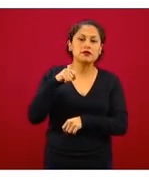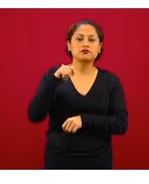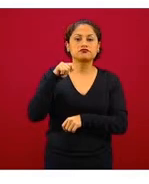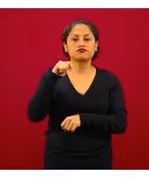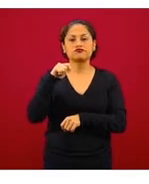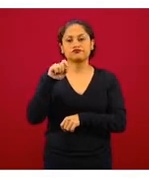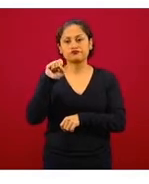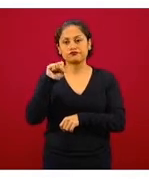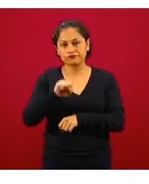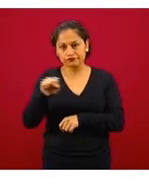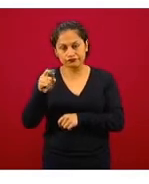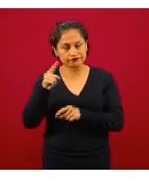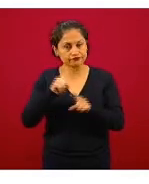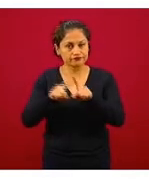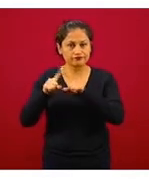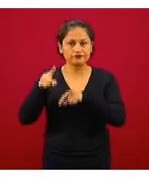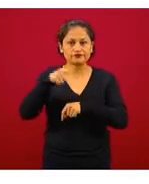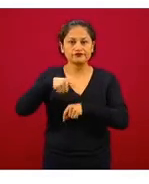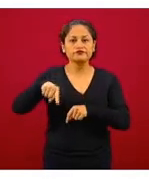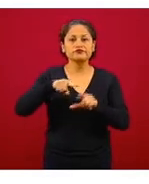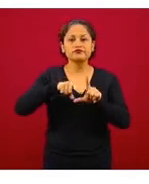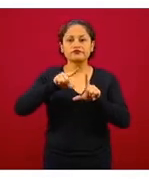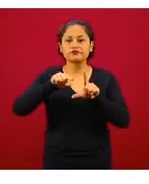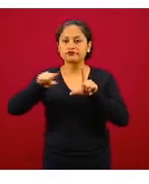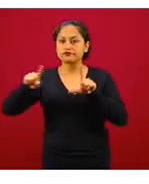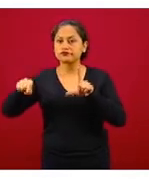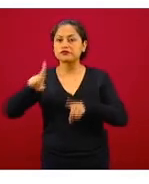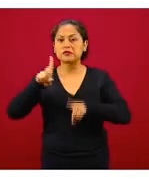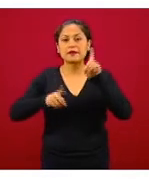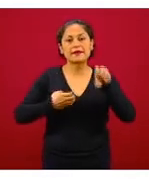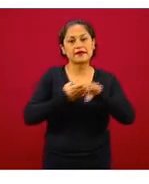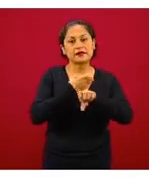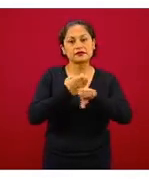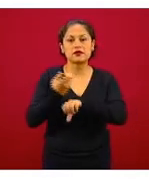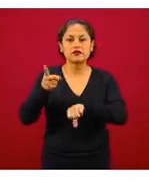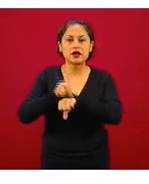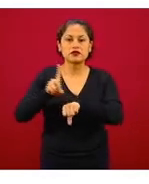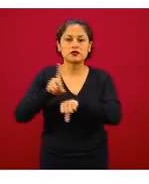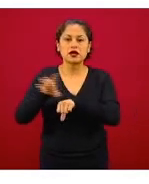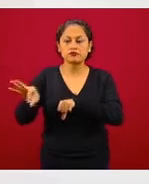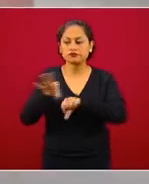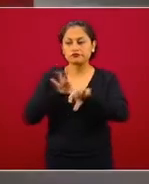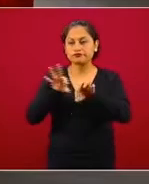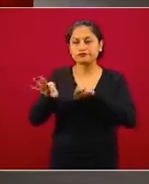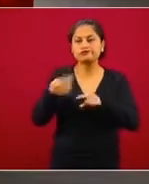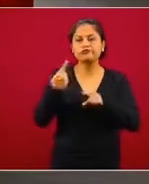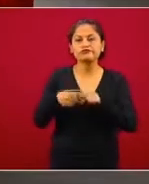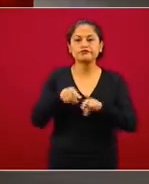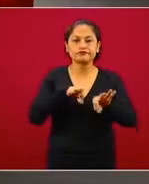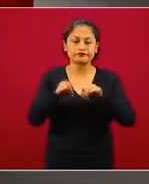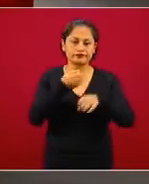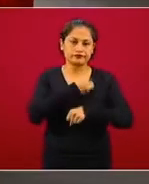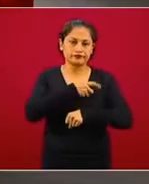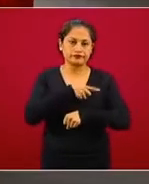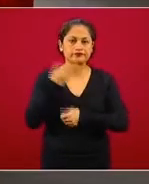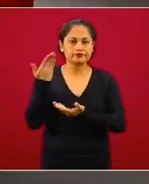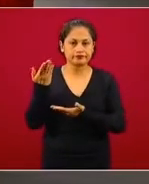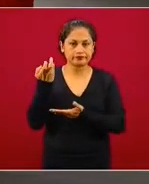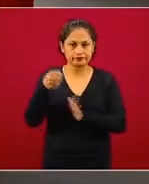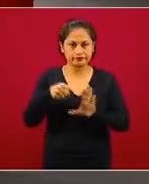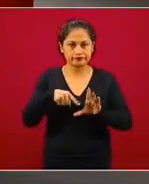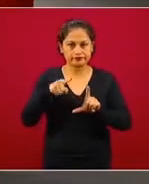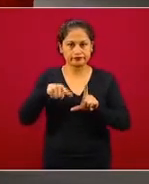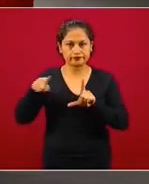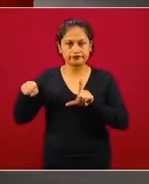see by state, according to color, exactly what is on the right-hand side, which is confirmed cases cases in